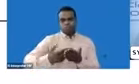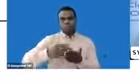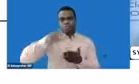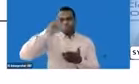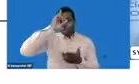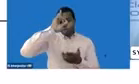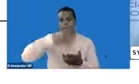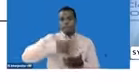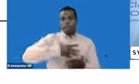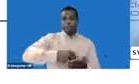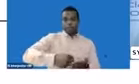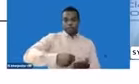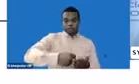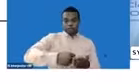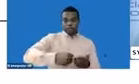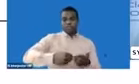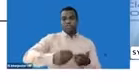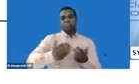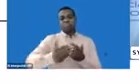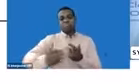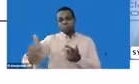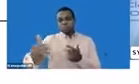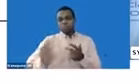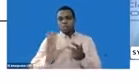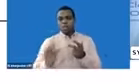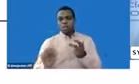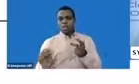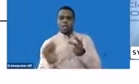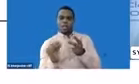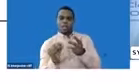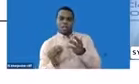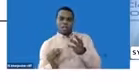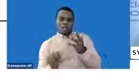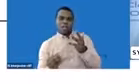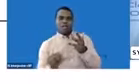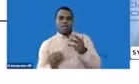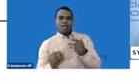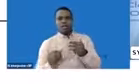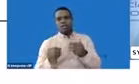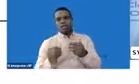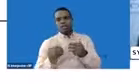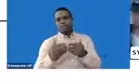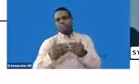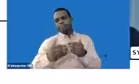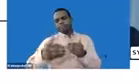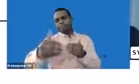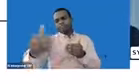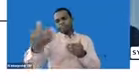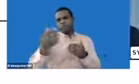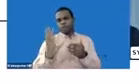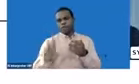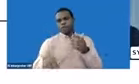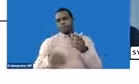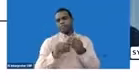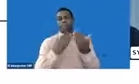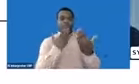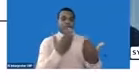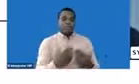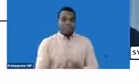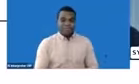the coming days or weeks. Thank you. Thank you, Lucas, very much. And it's